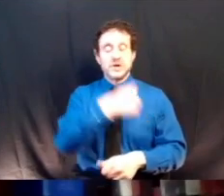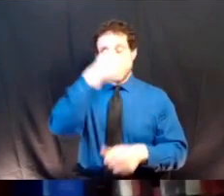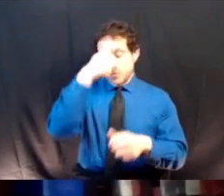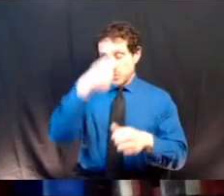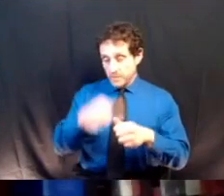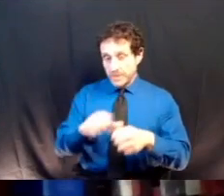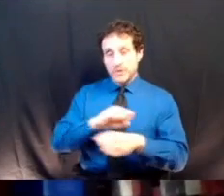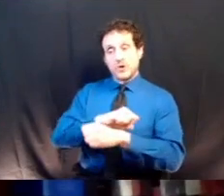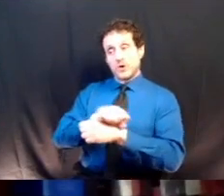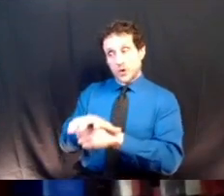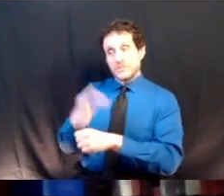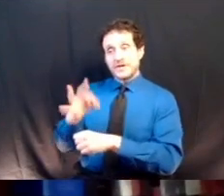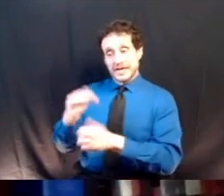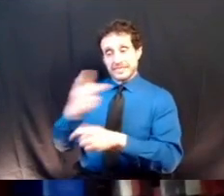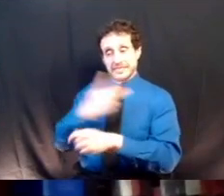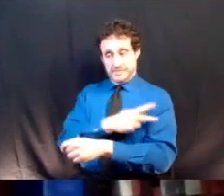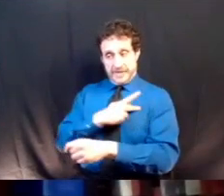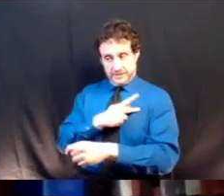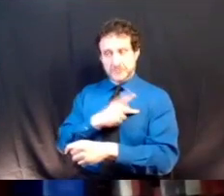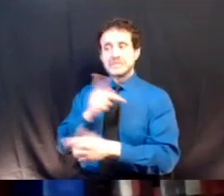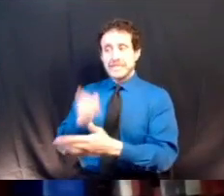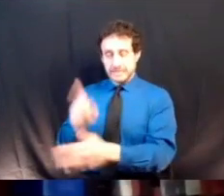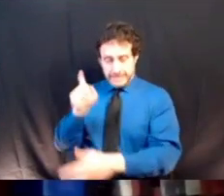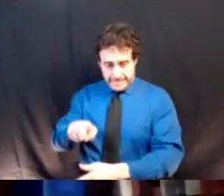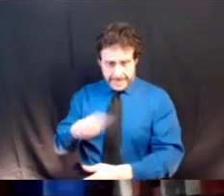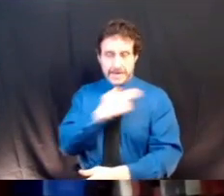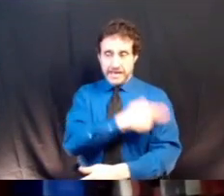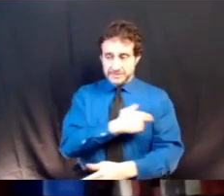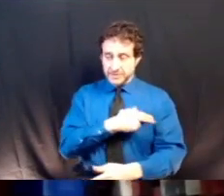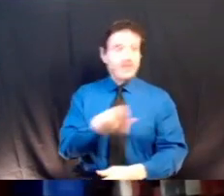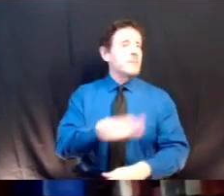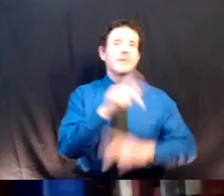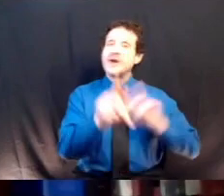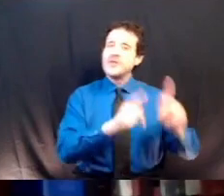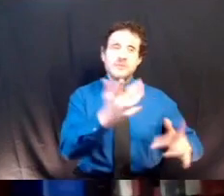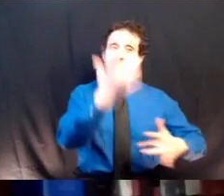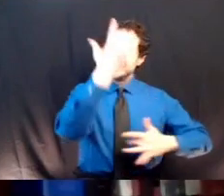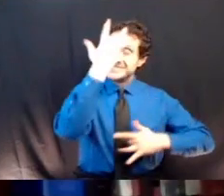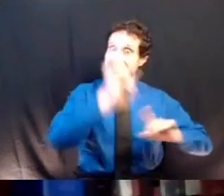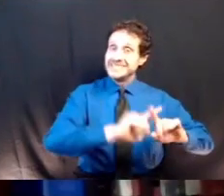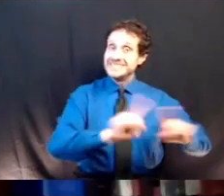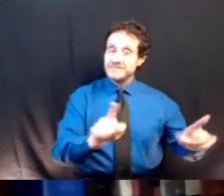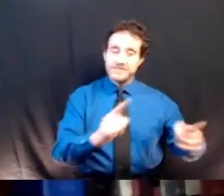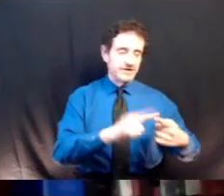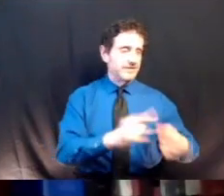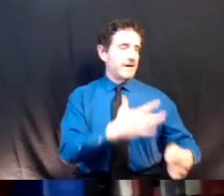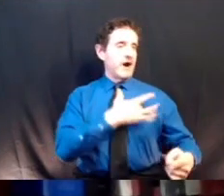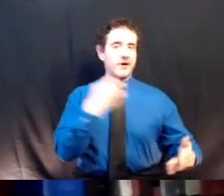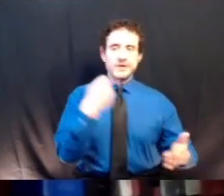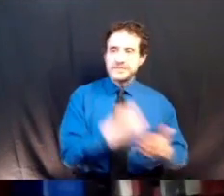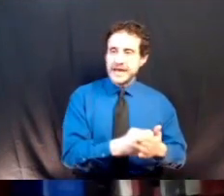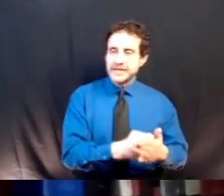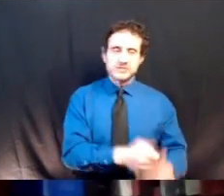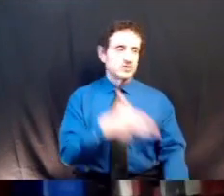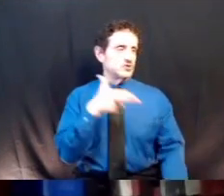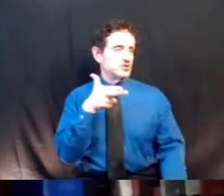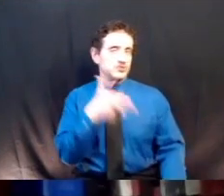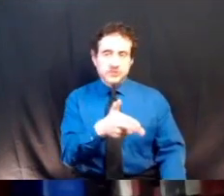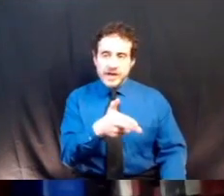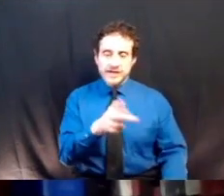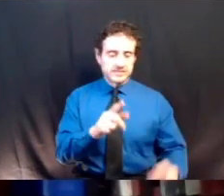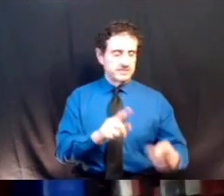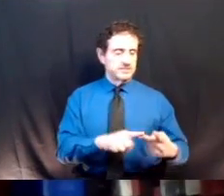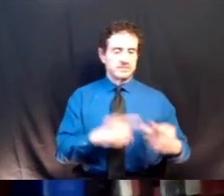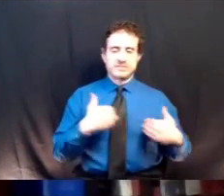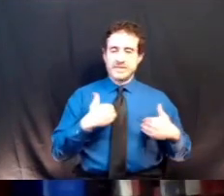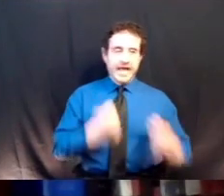have people who have heart attacks, people who have gunshot wounds, people who have other medical needs that need to go in the